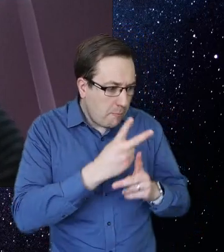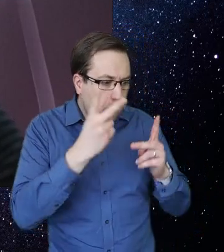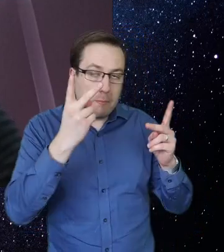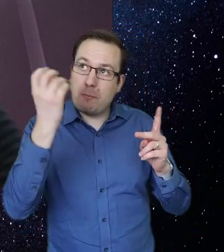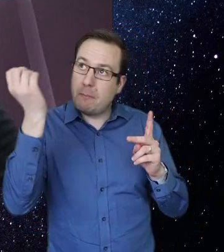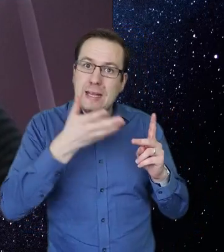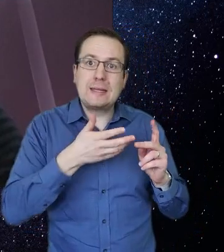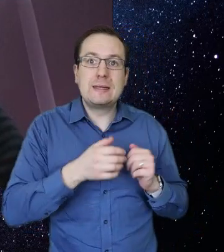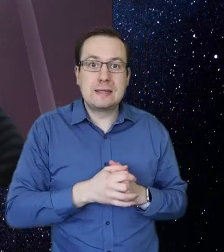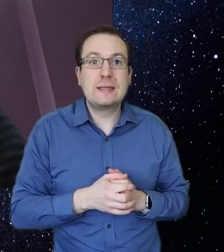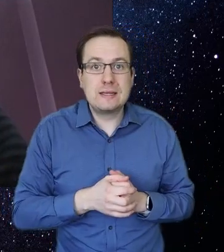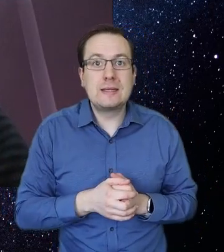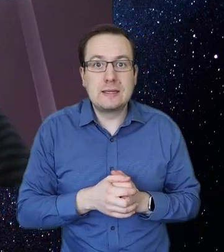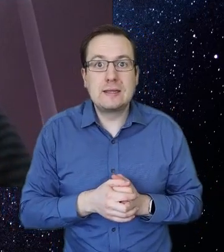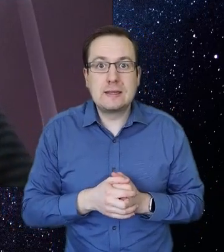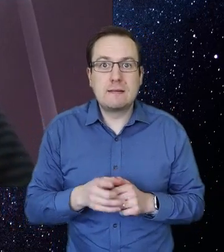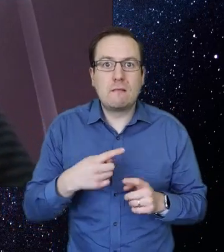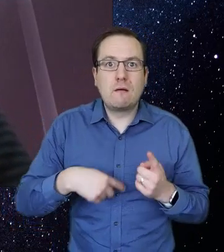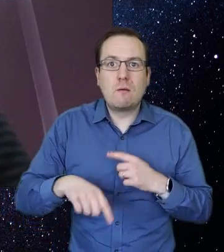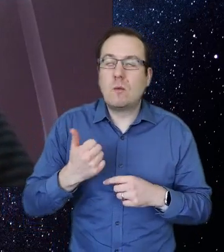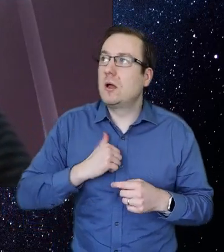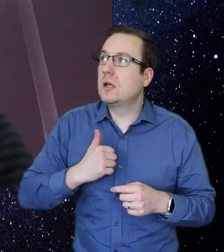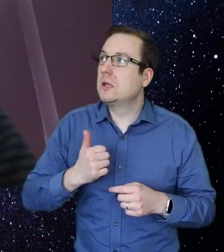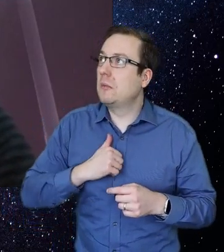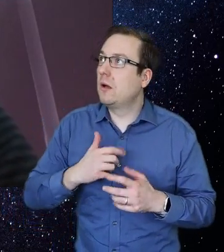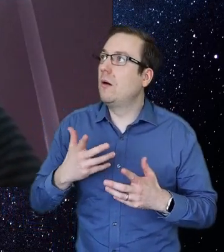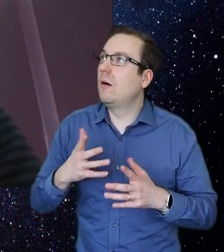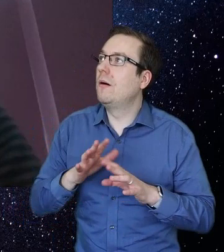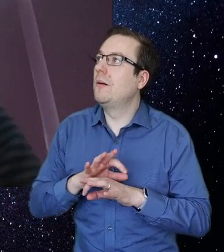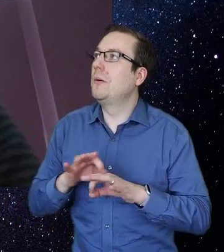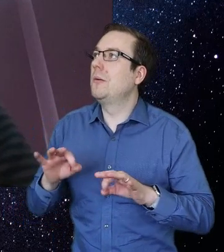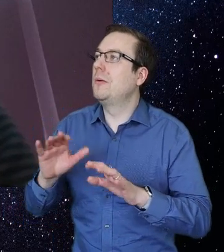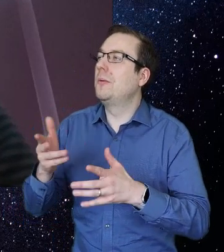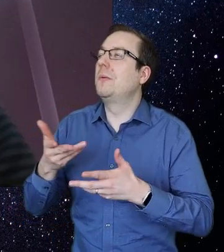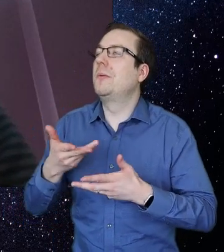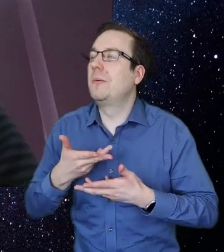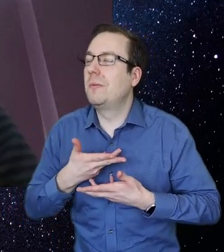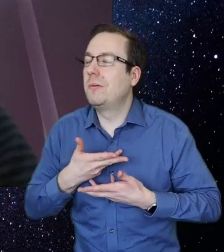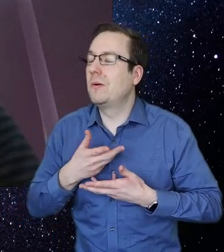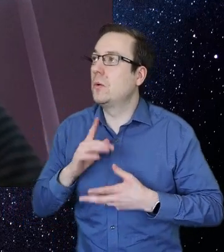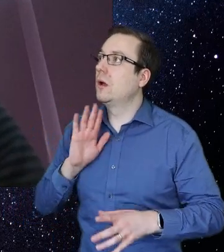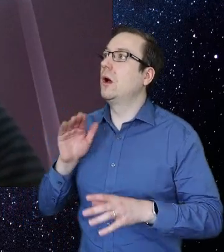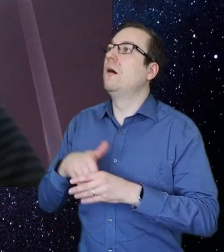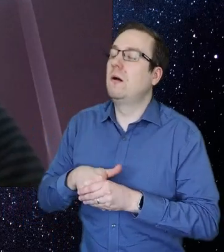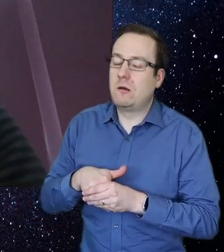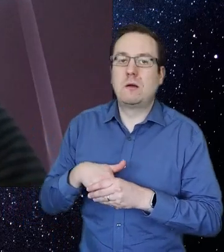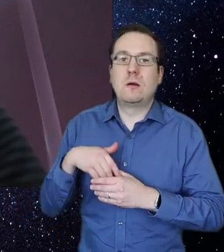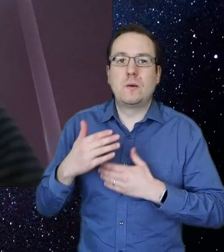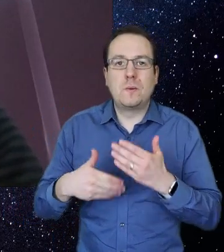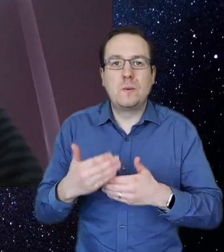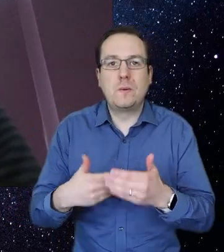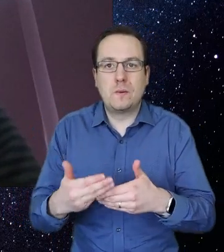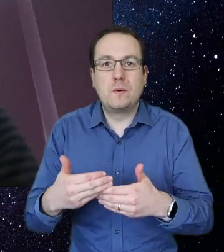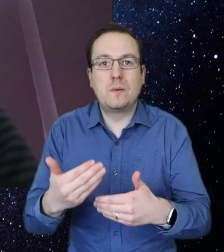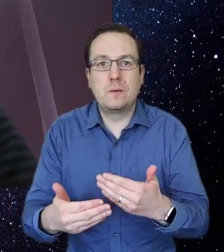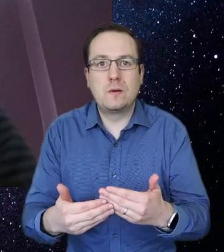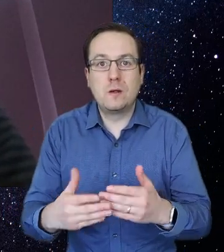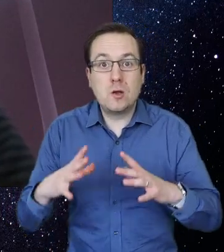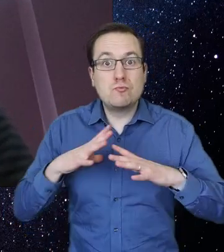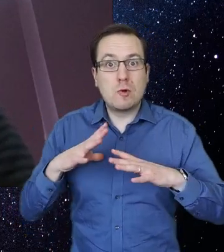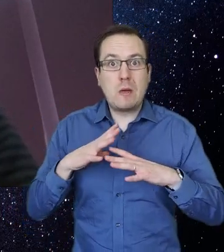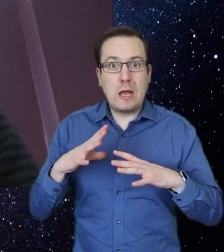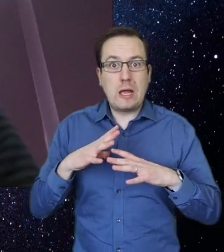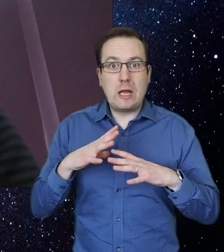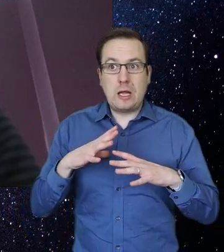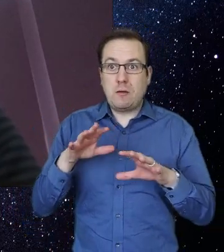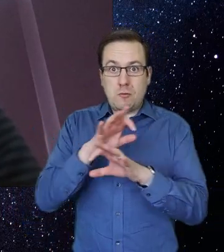unexpectedly. Peace invites our expectation and demands our participation. Prepare